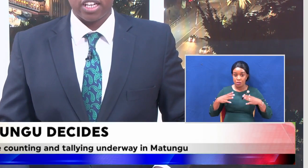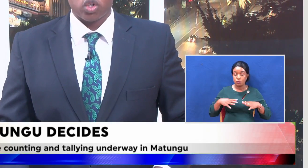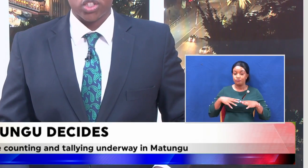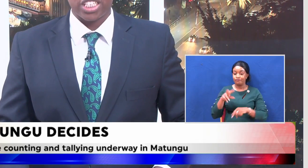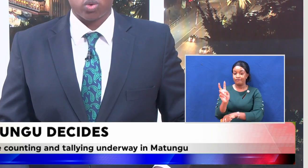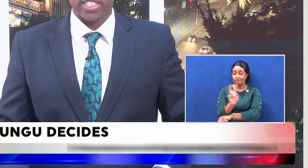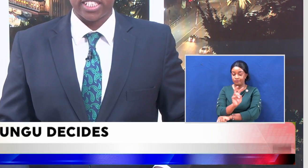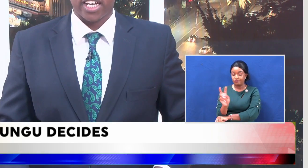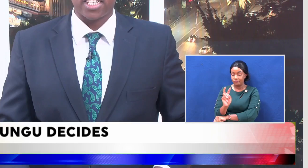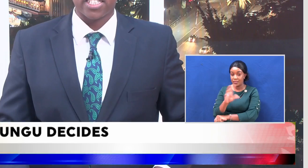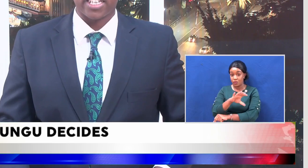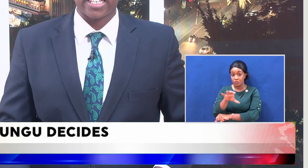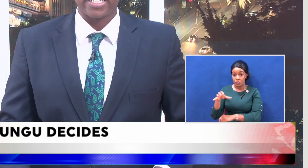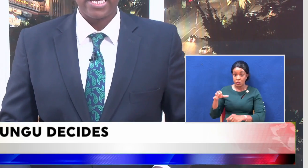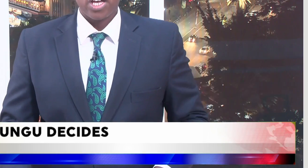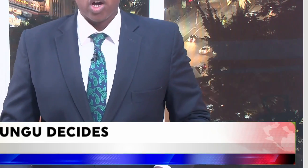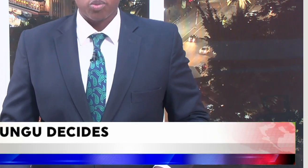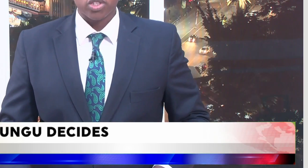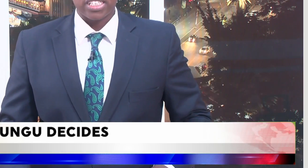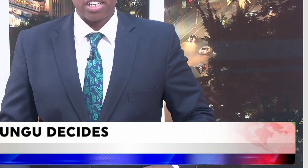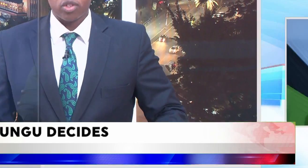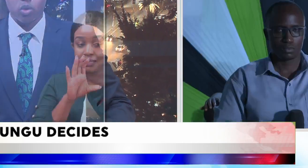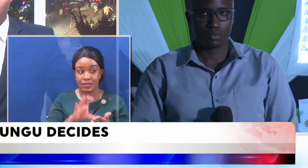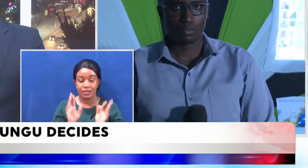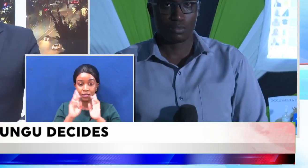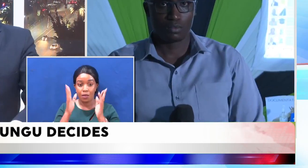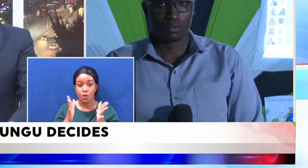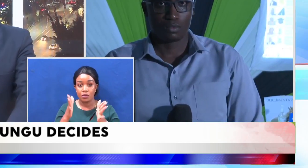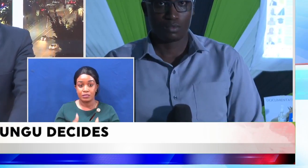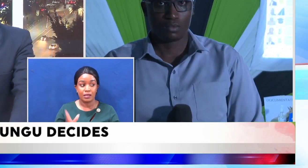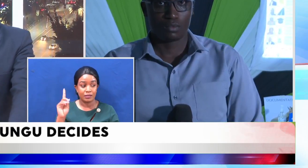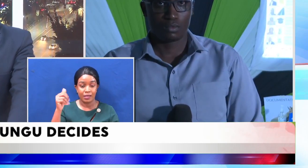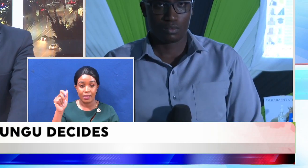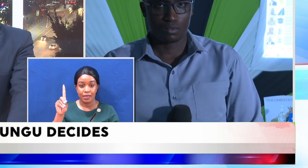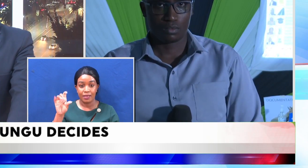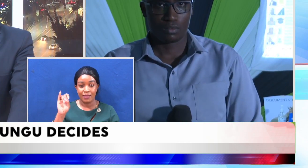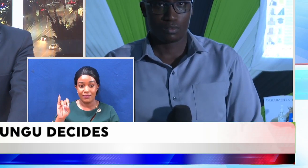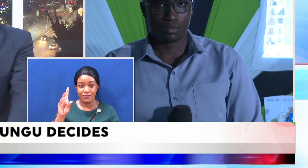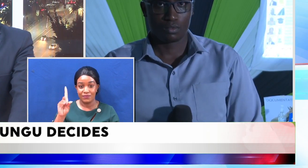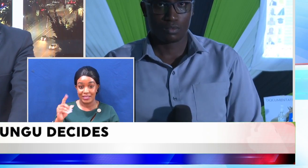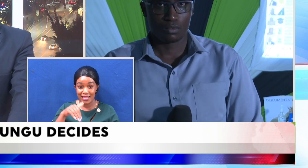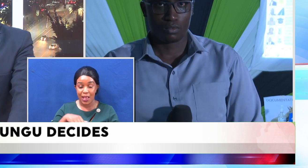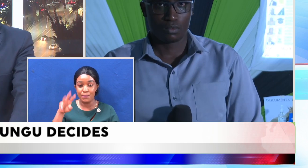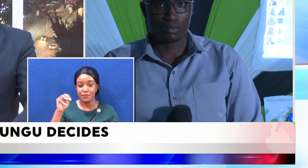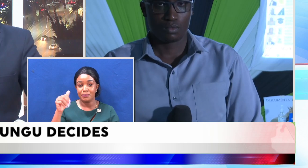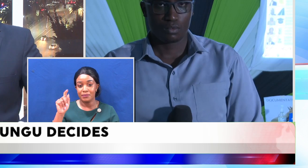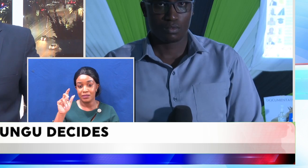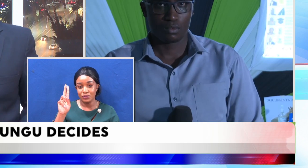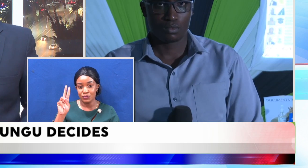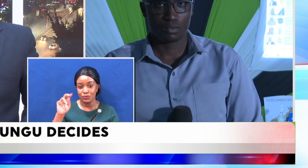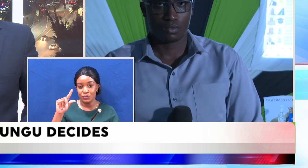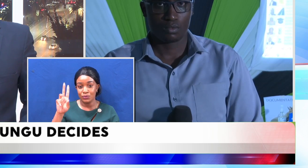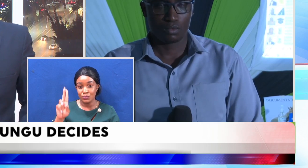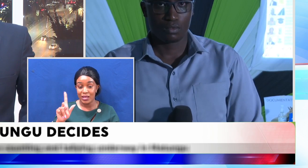vigil at the constituency tallying center. Our reporter David Mudhoka is in Matungu and joins us live on this broadcast.